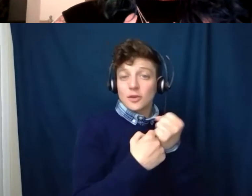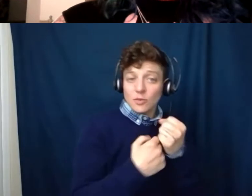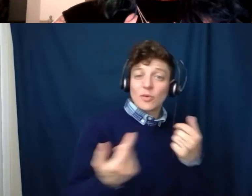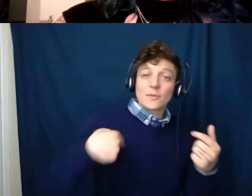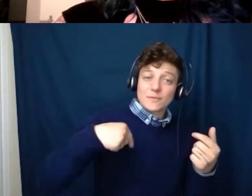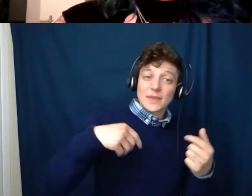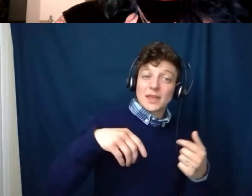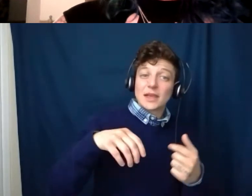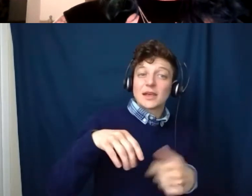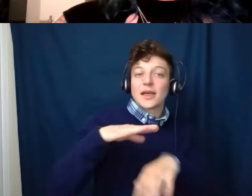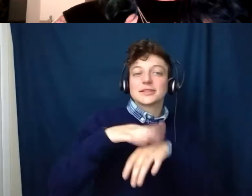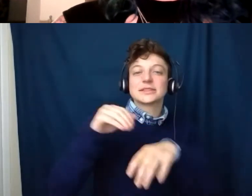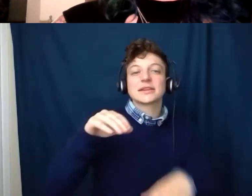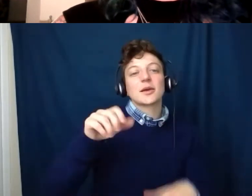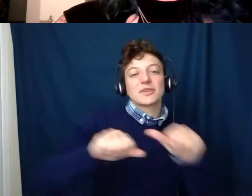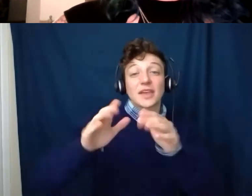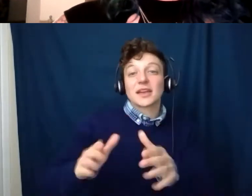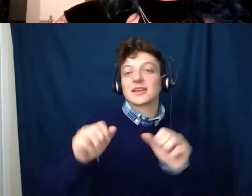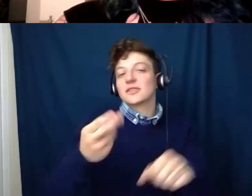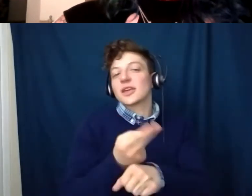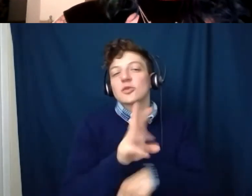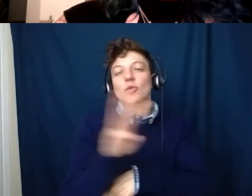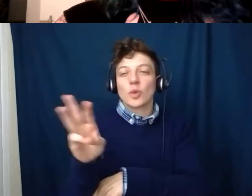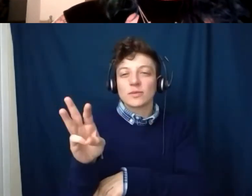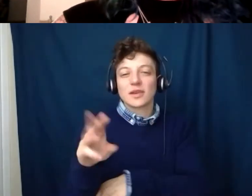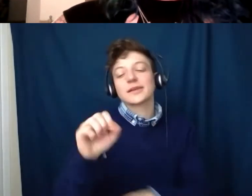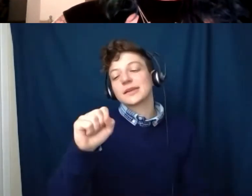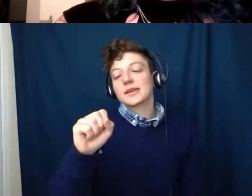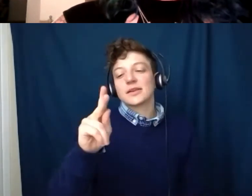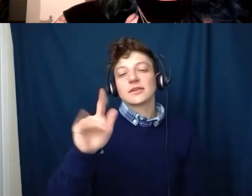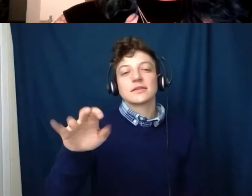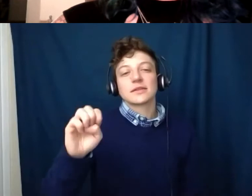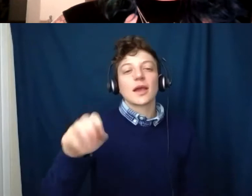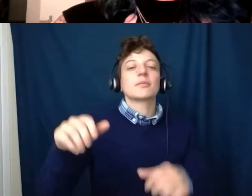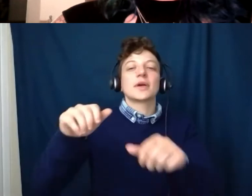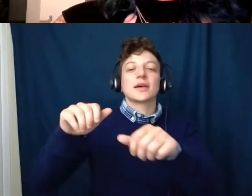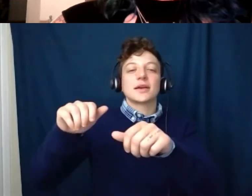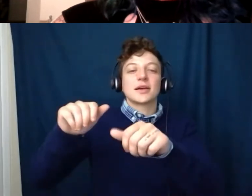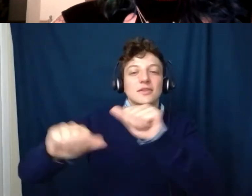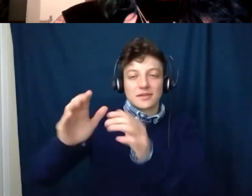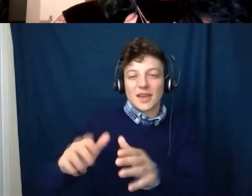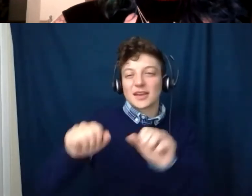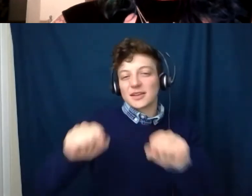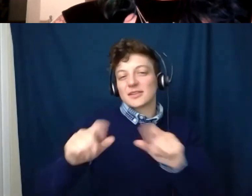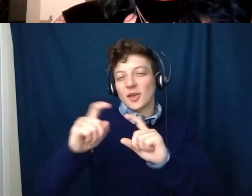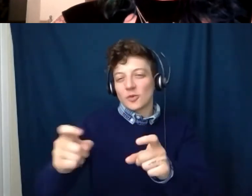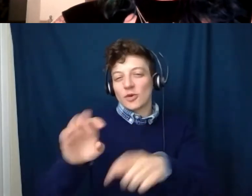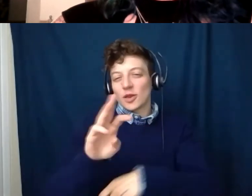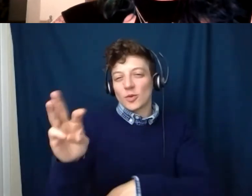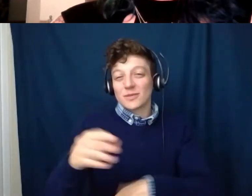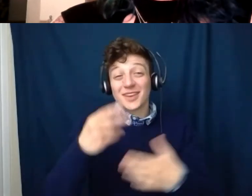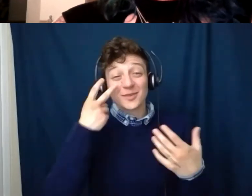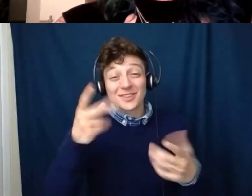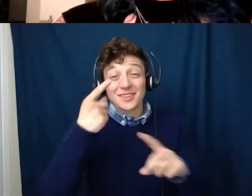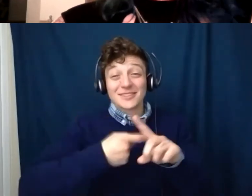patreon.com/Skype a Scientist, or on our webpage, there's a button to donate at skypeascientist.com. We'll see you all next month, and thank you all again